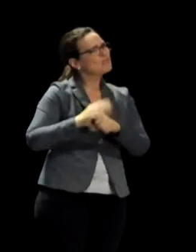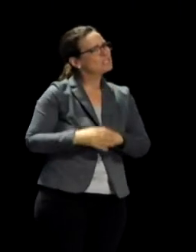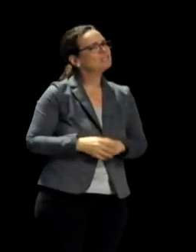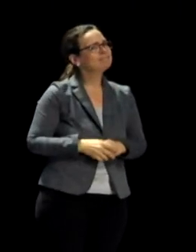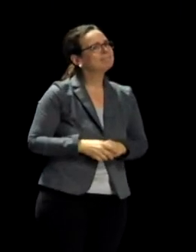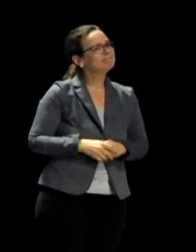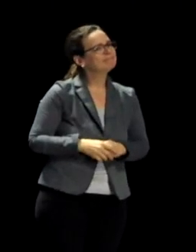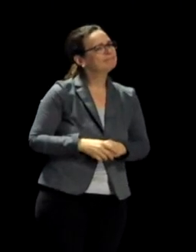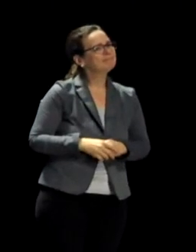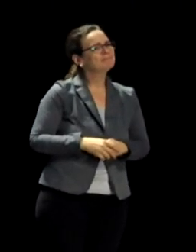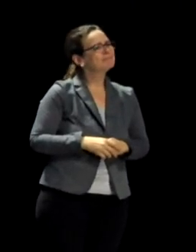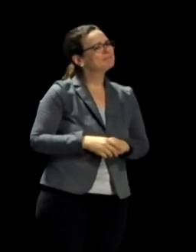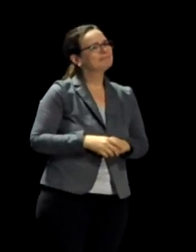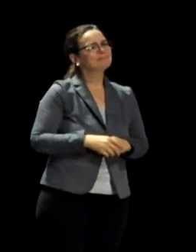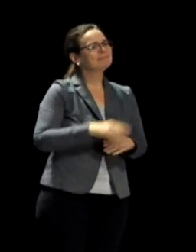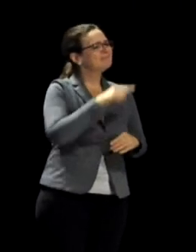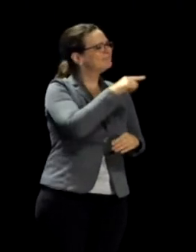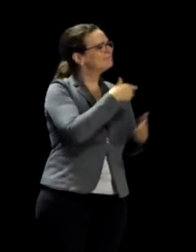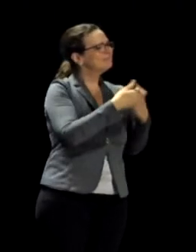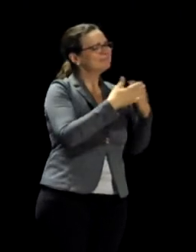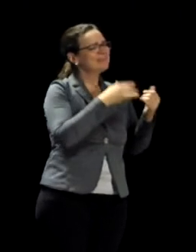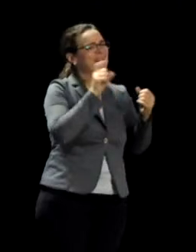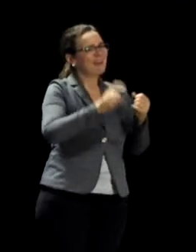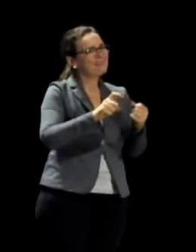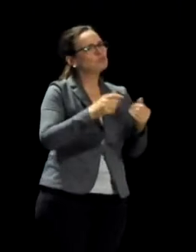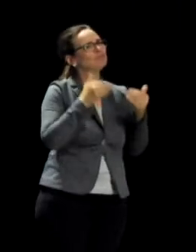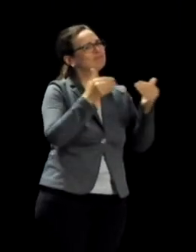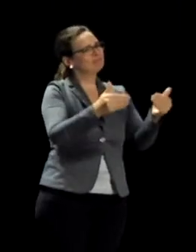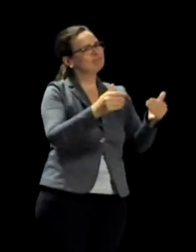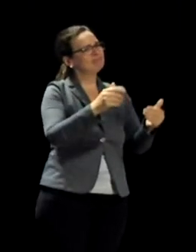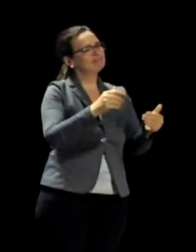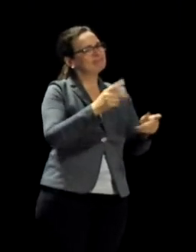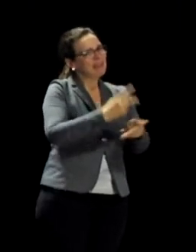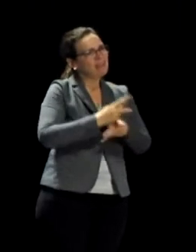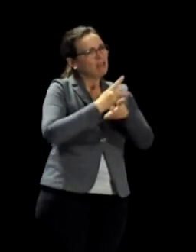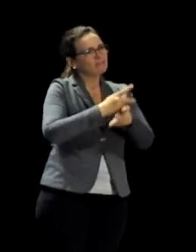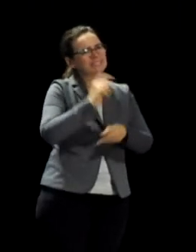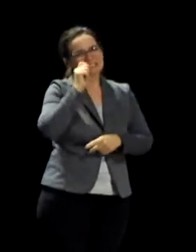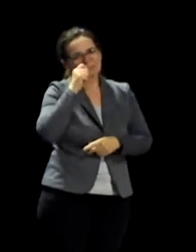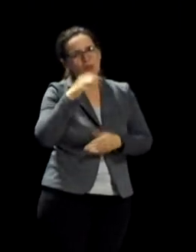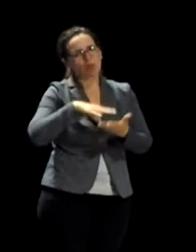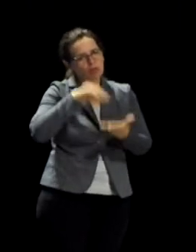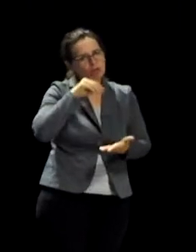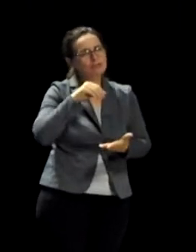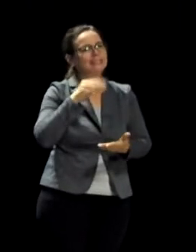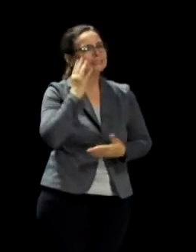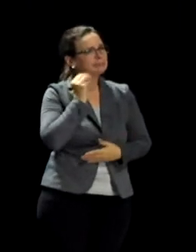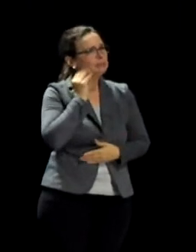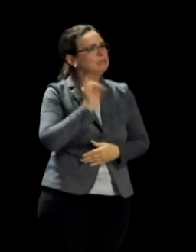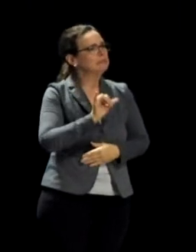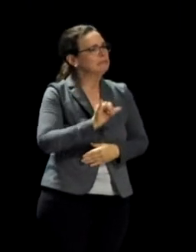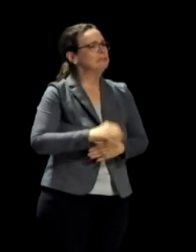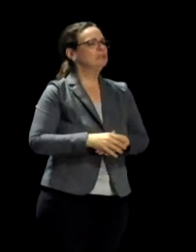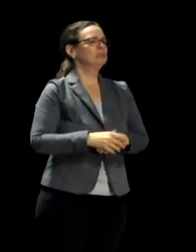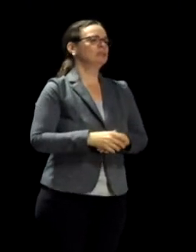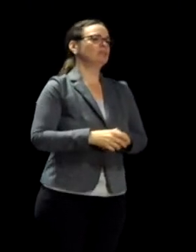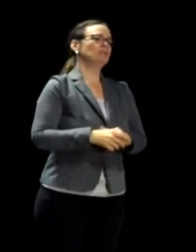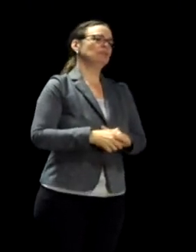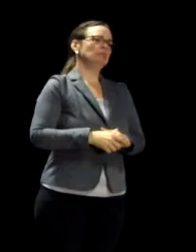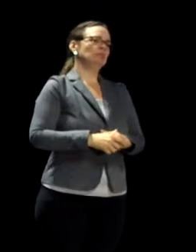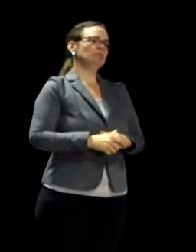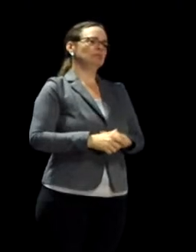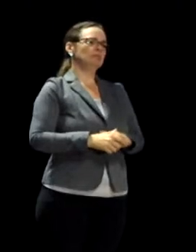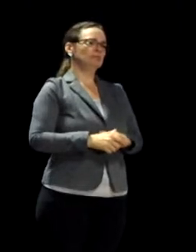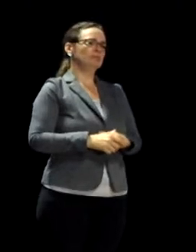tested. Do you have any insight into schools reopening? I don't. I think in schools